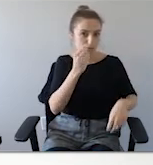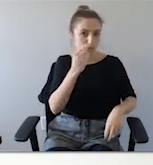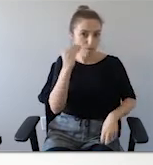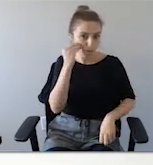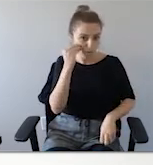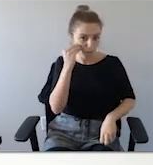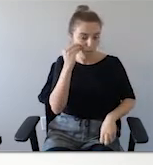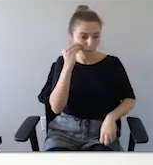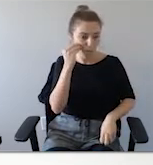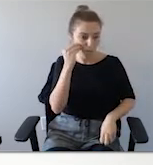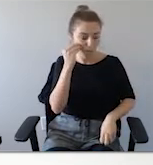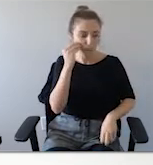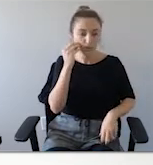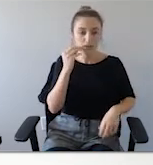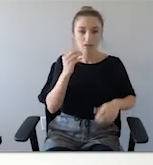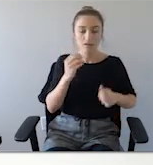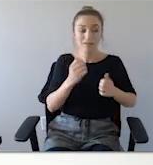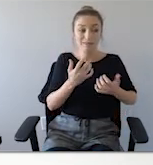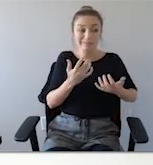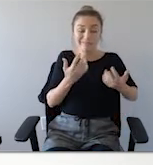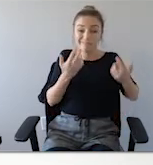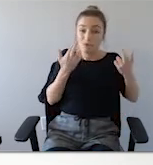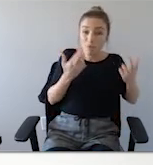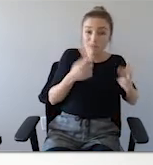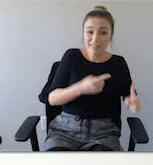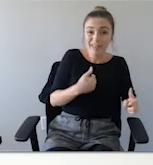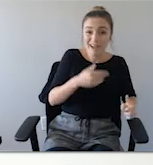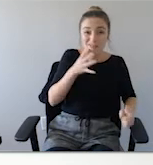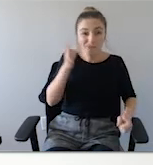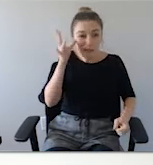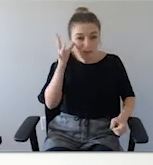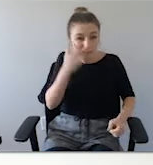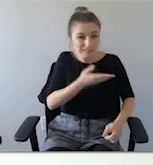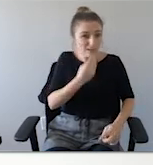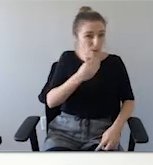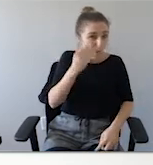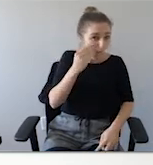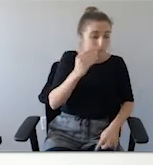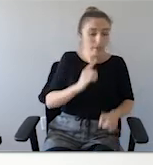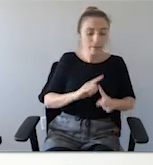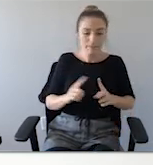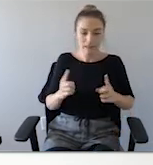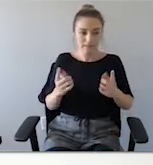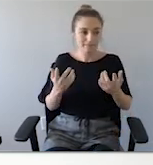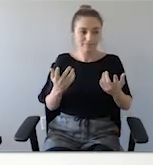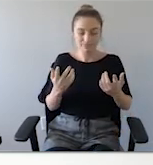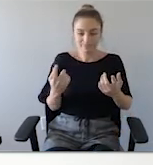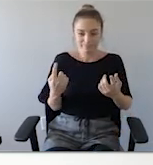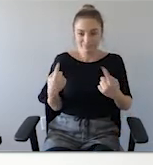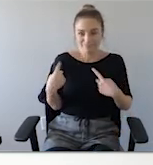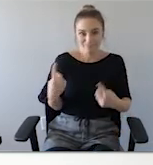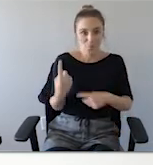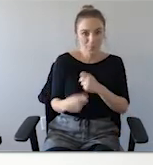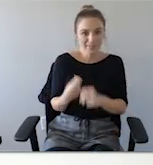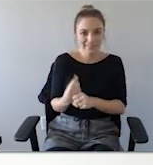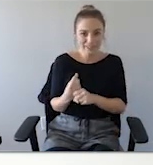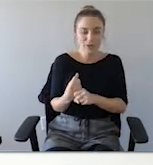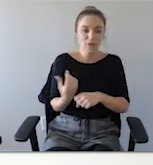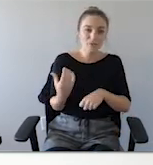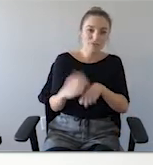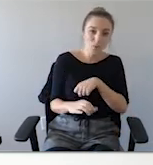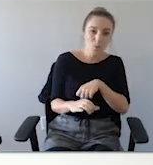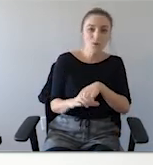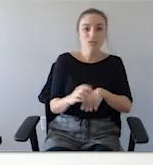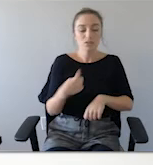home. And so, we had to, basically, we were forced into a position where we had to micromanage because it